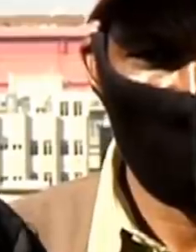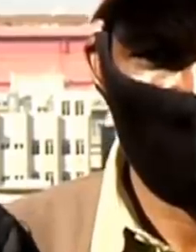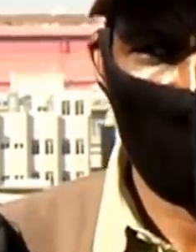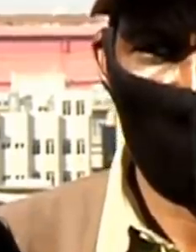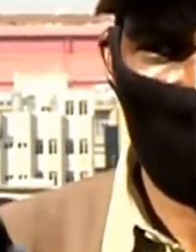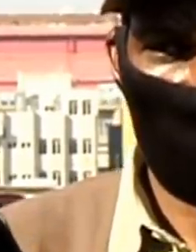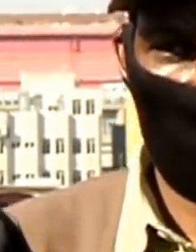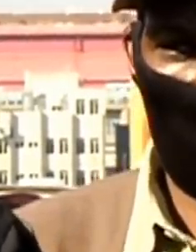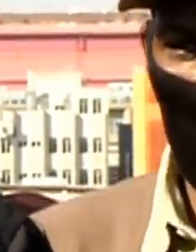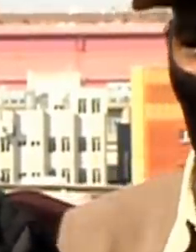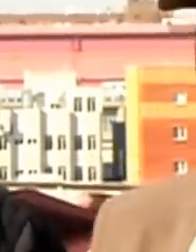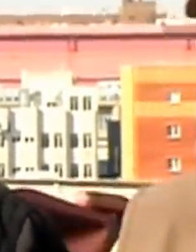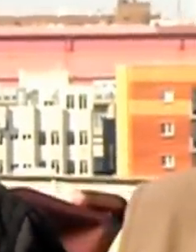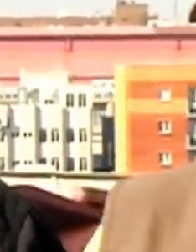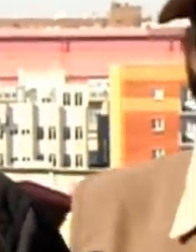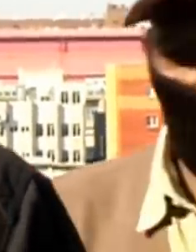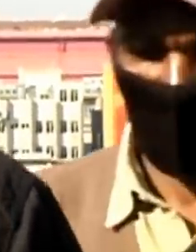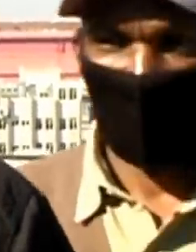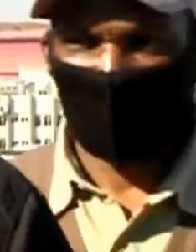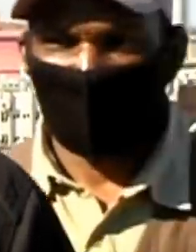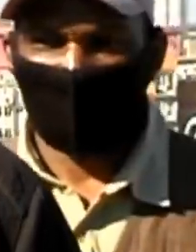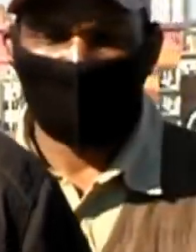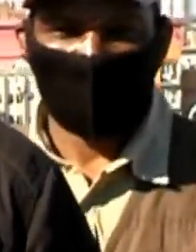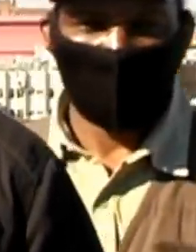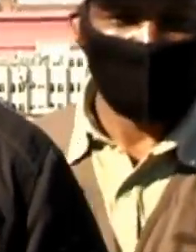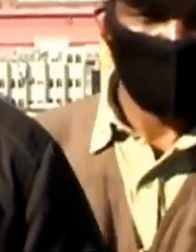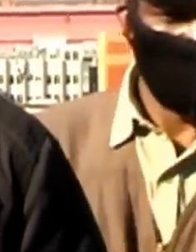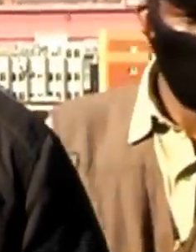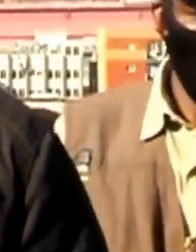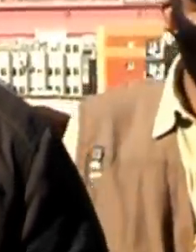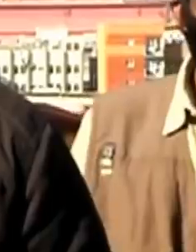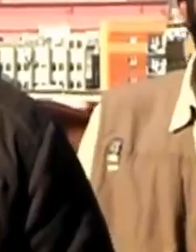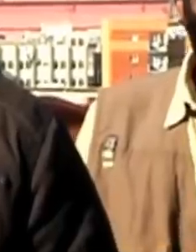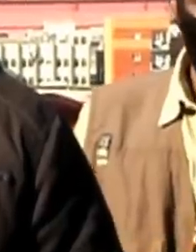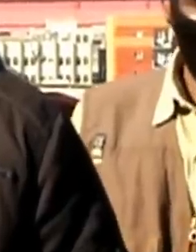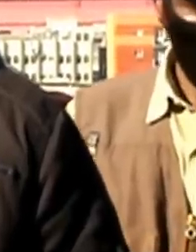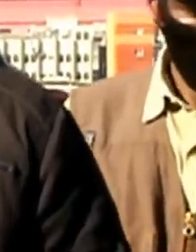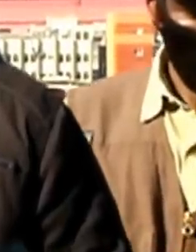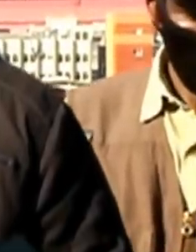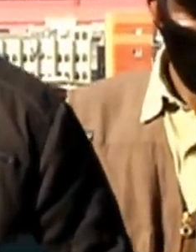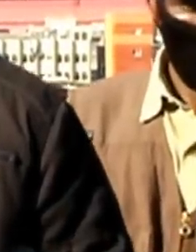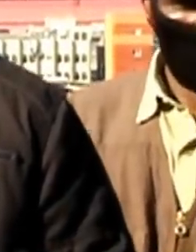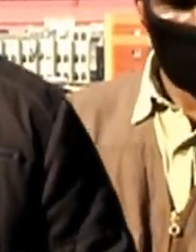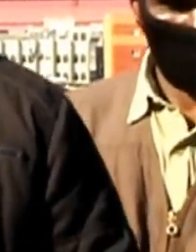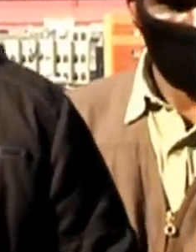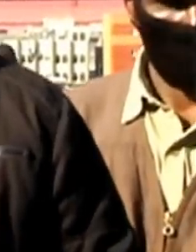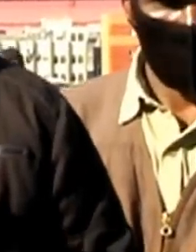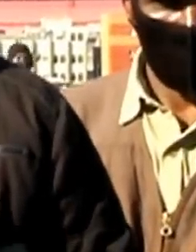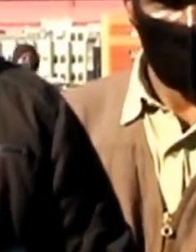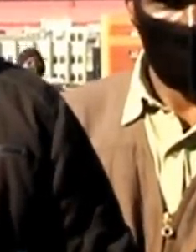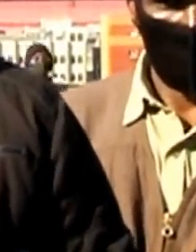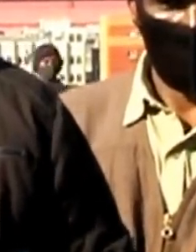in Zimbabwe. So is there a memorandum that you're going to be handing over? And if so, who will you be handing over the memorandum